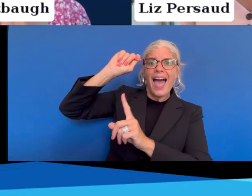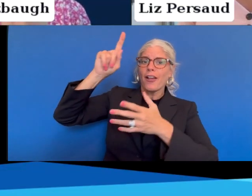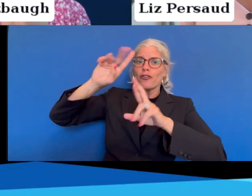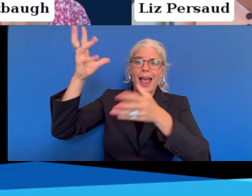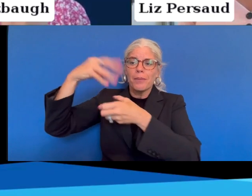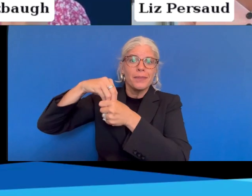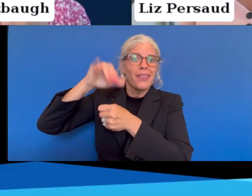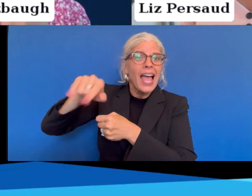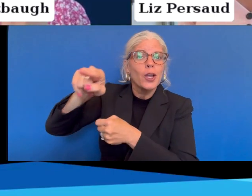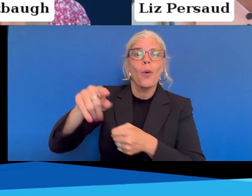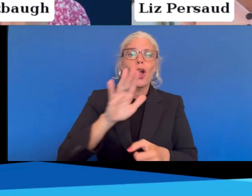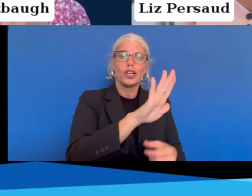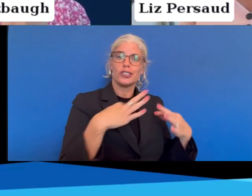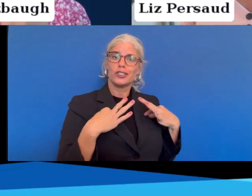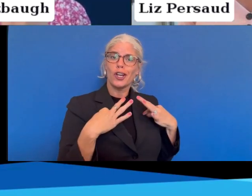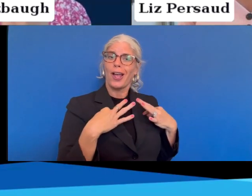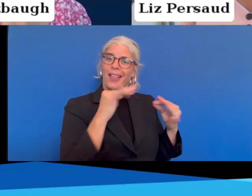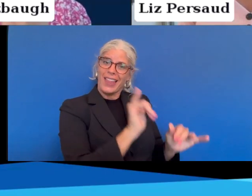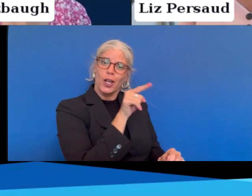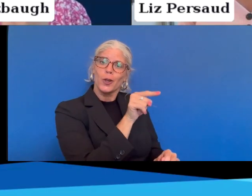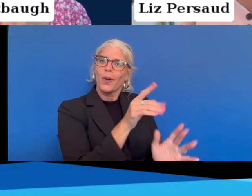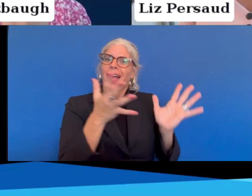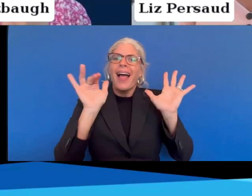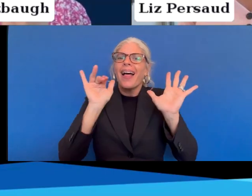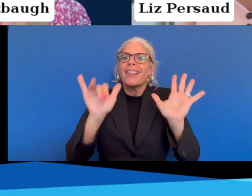have something cool on your hat, on your shirt.